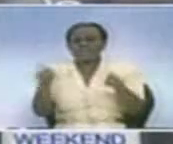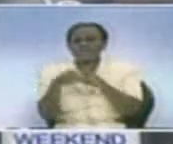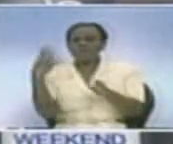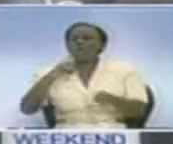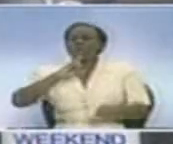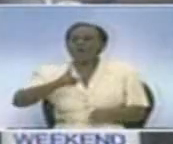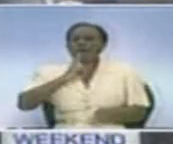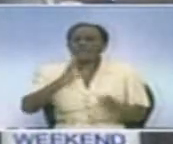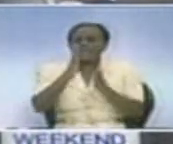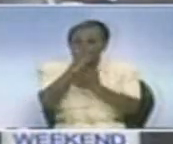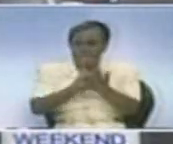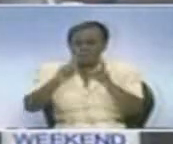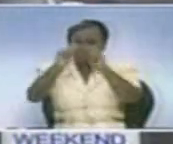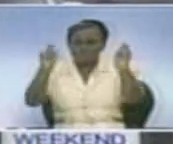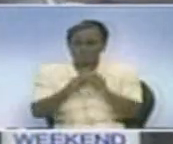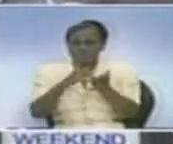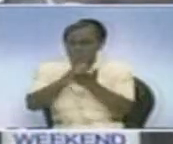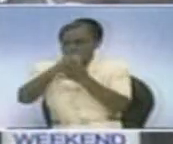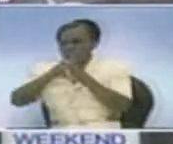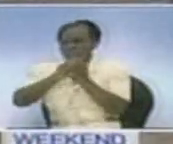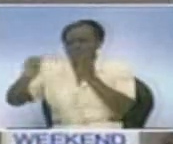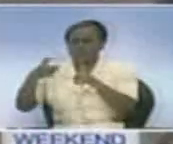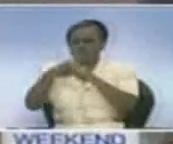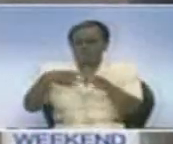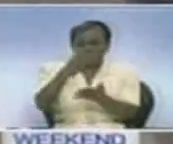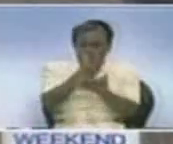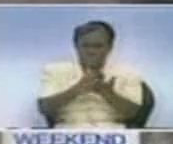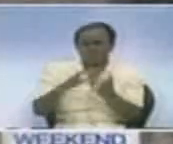members of some tribes to leave some parts of the country.